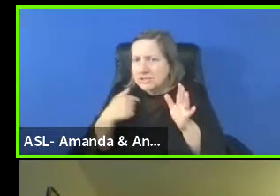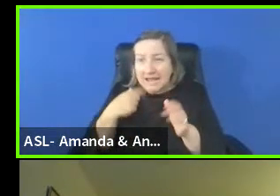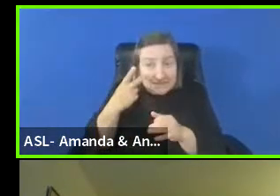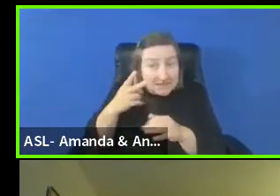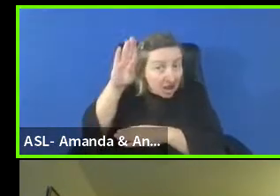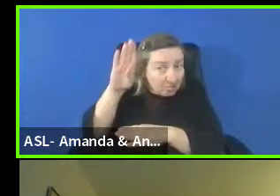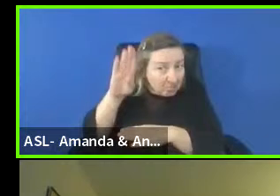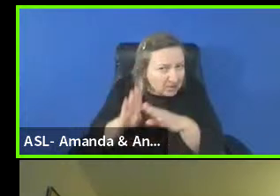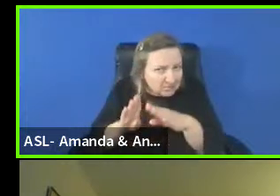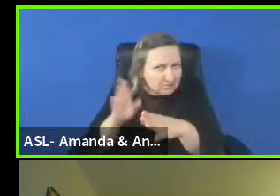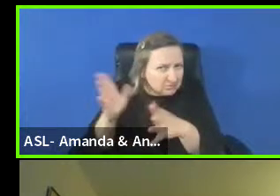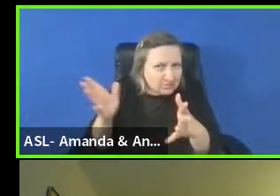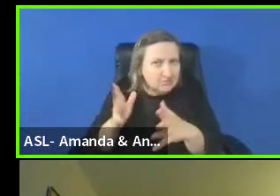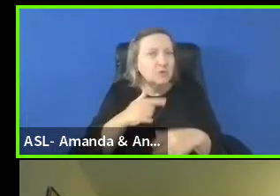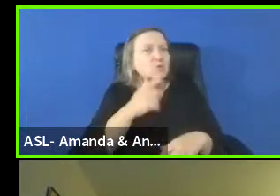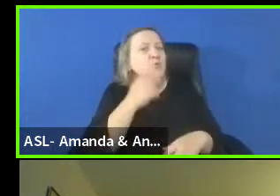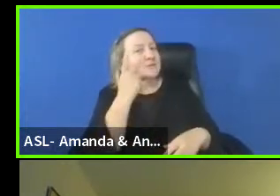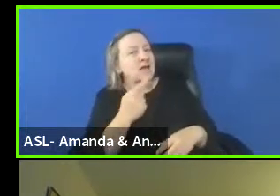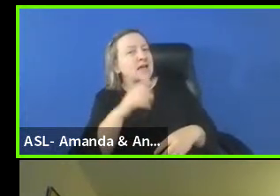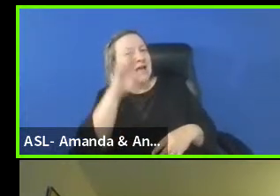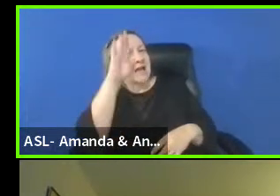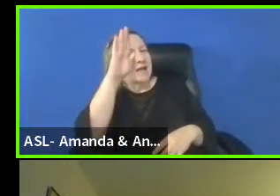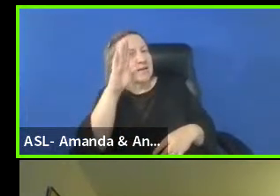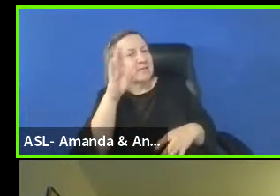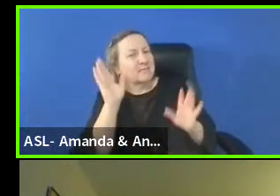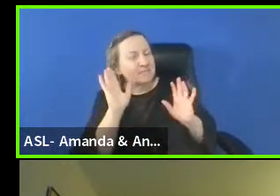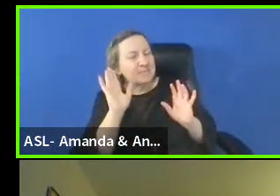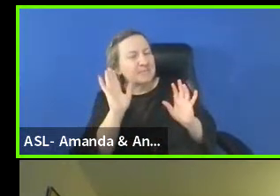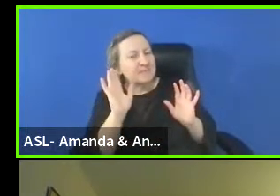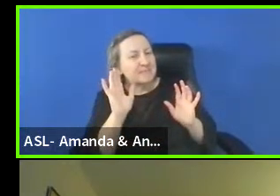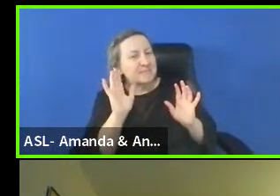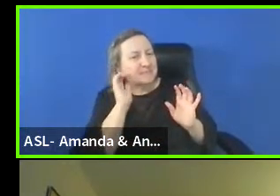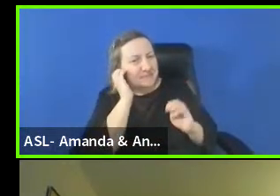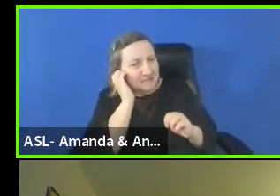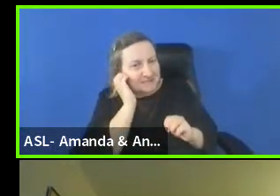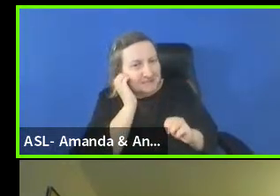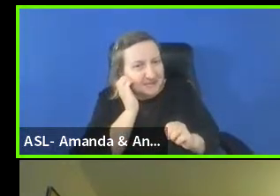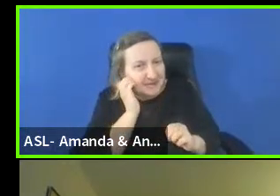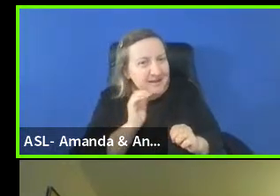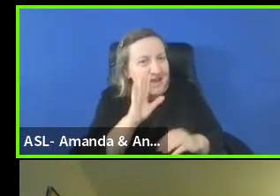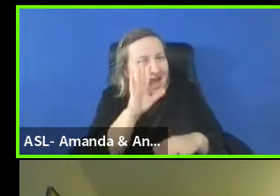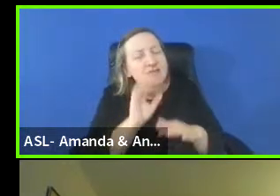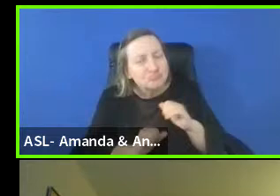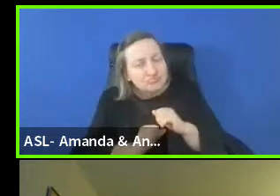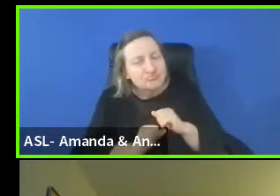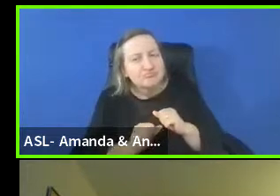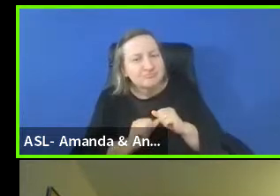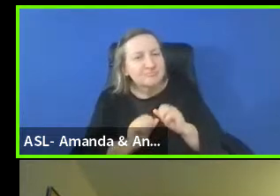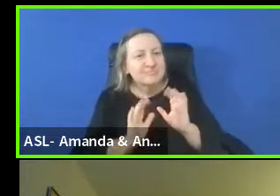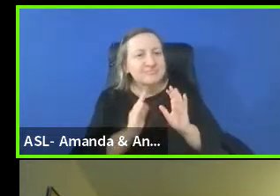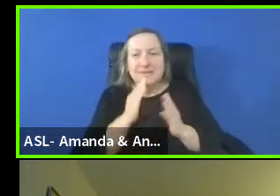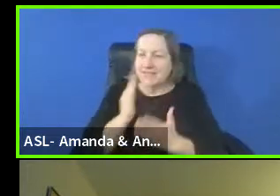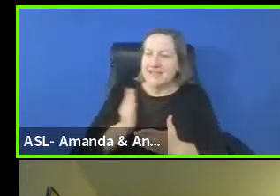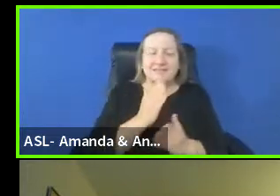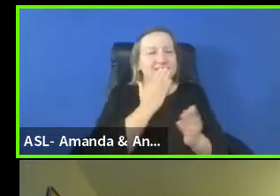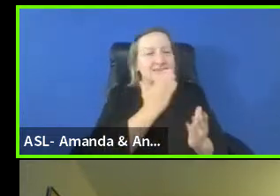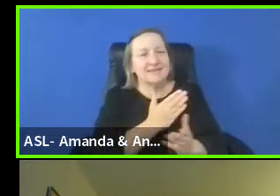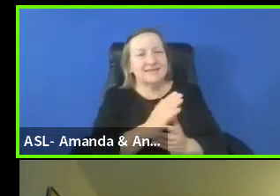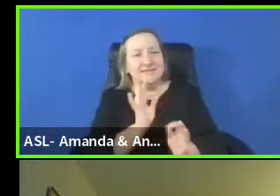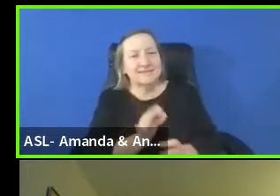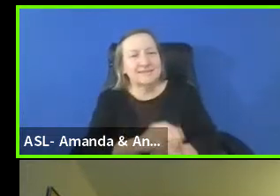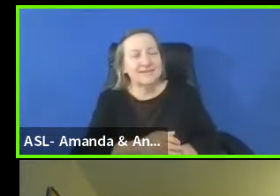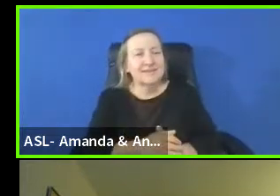up and then? You saw it up, fat Okay. fingers. It did not Okay. belong up, so thanks. Okay, all right, okay. Jeffrey.